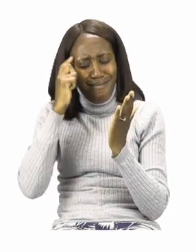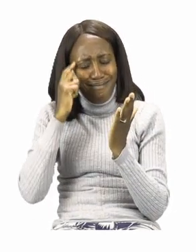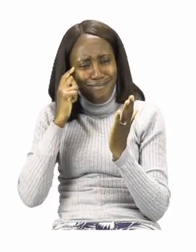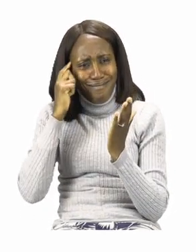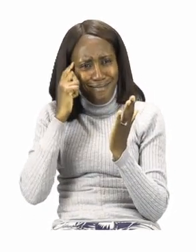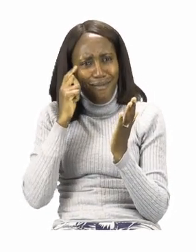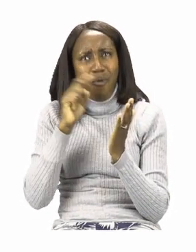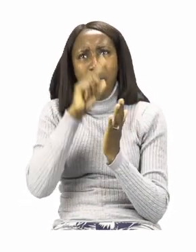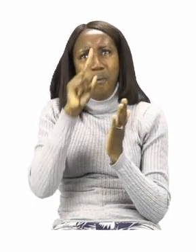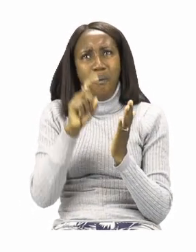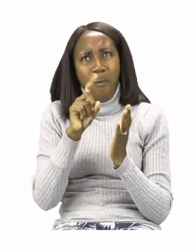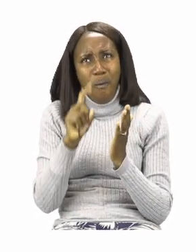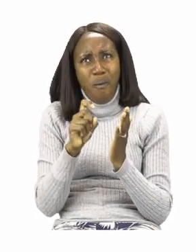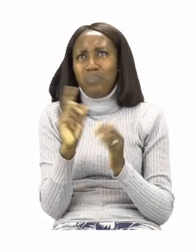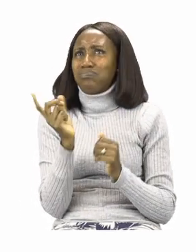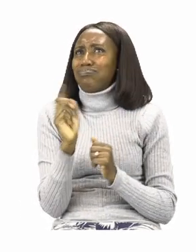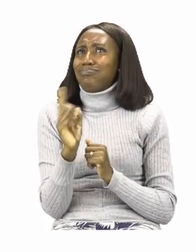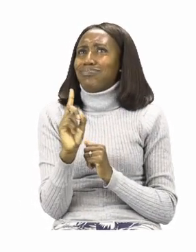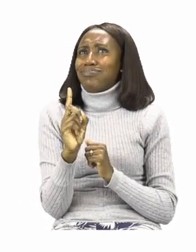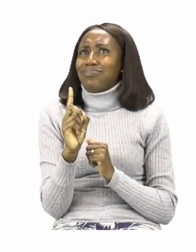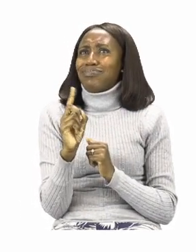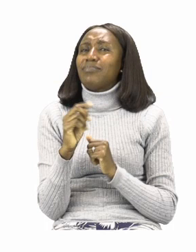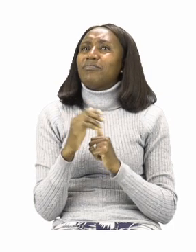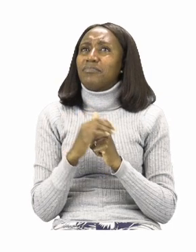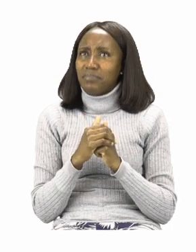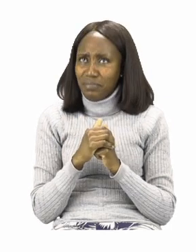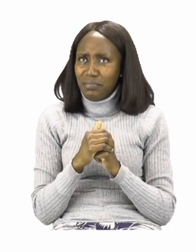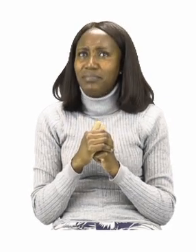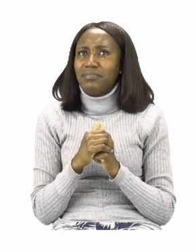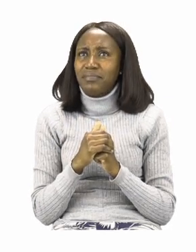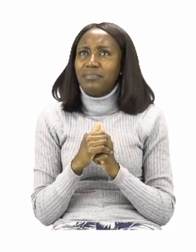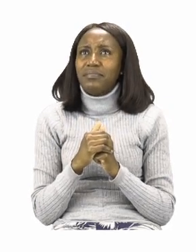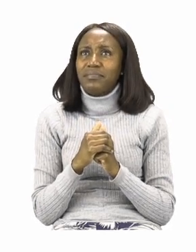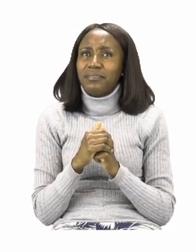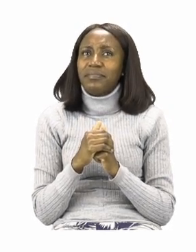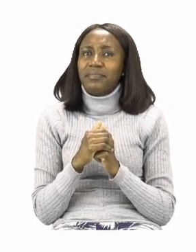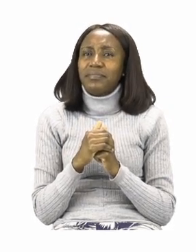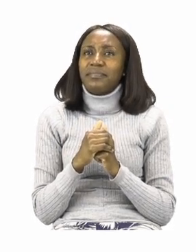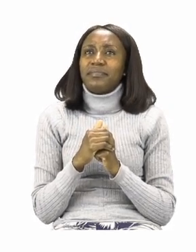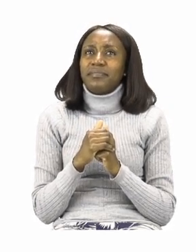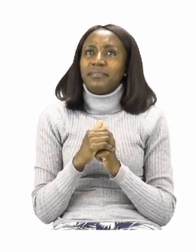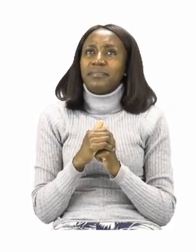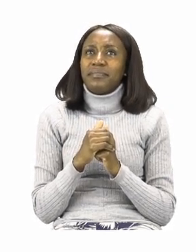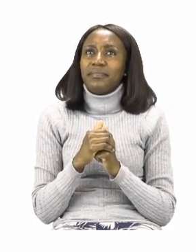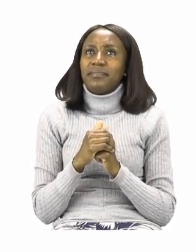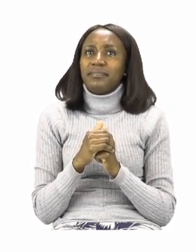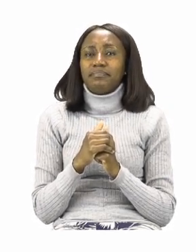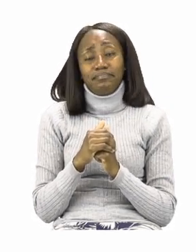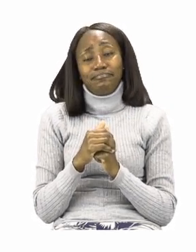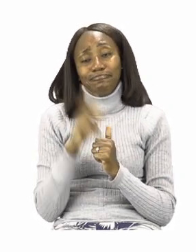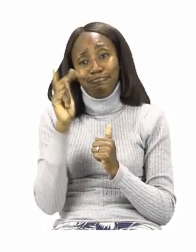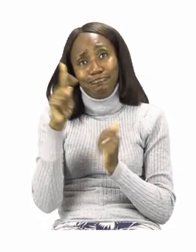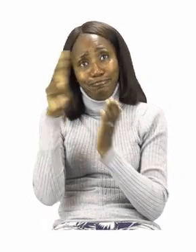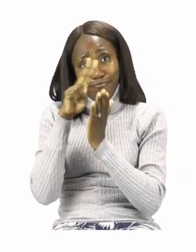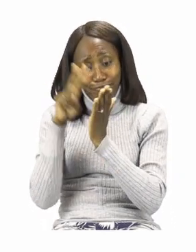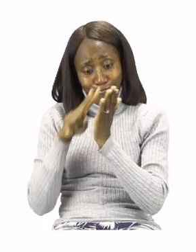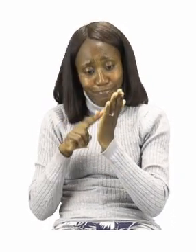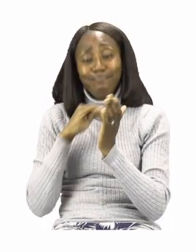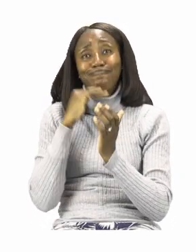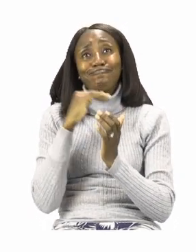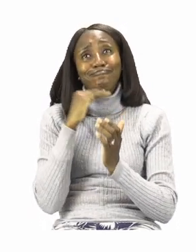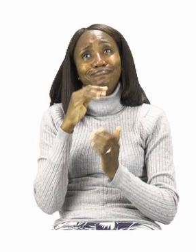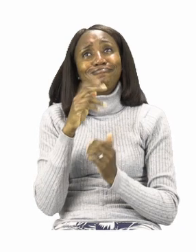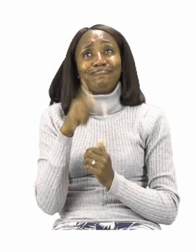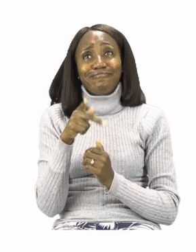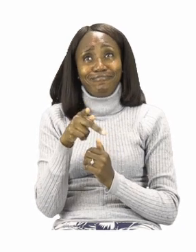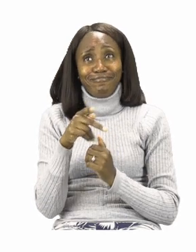able to find some of the answers already. So let's quickly read through the little